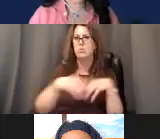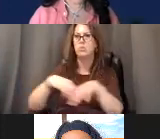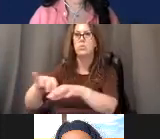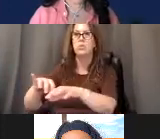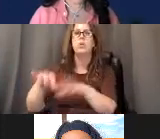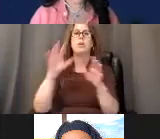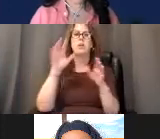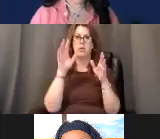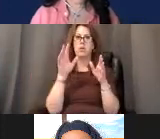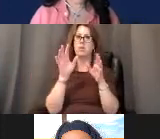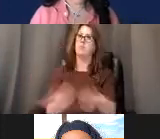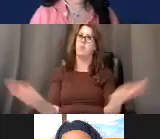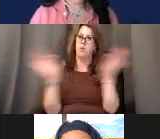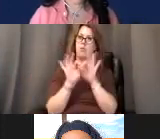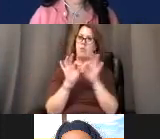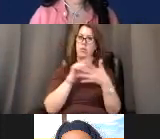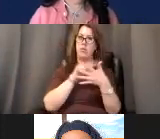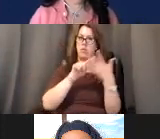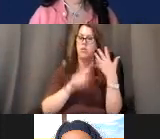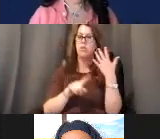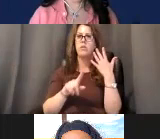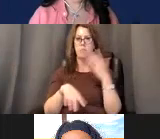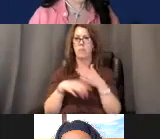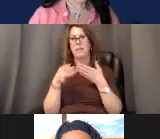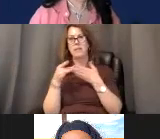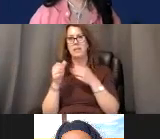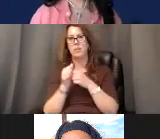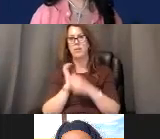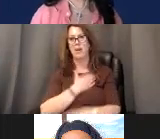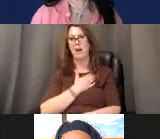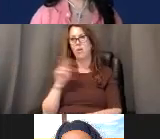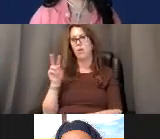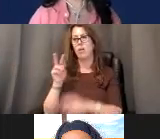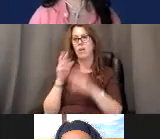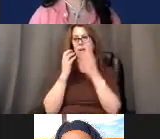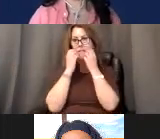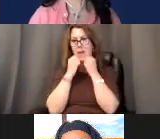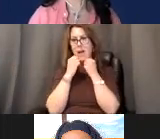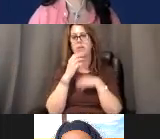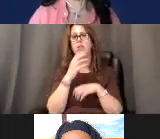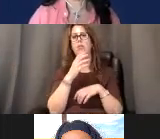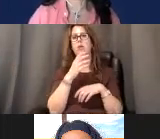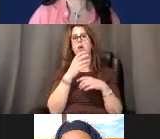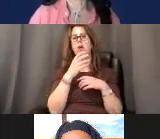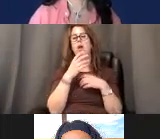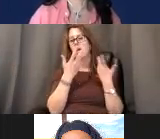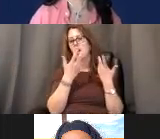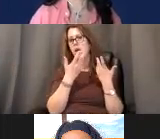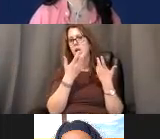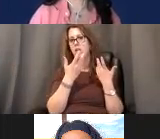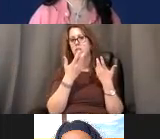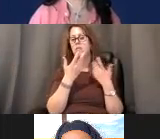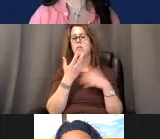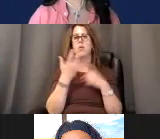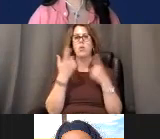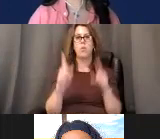really leading with our values and living in our values. And when we referenced the Ramsey County piece earlier, to understand that part